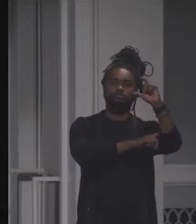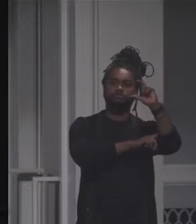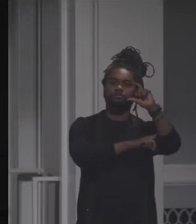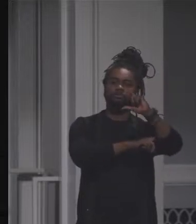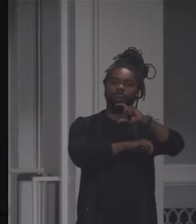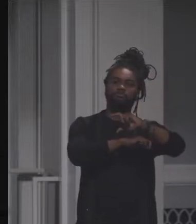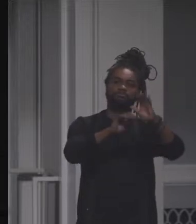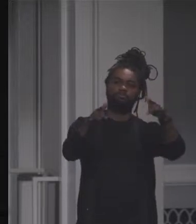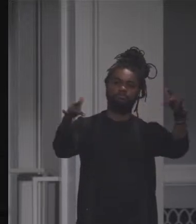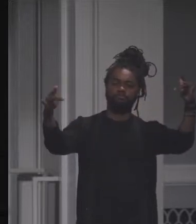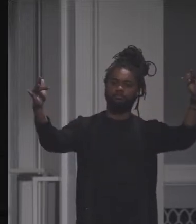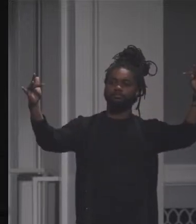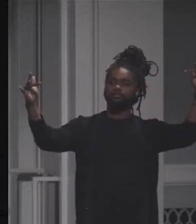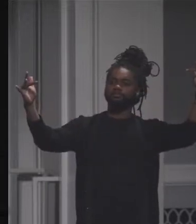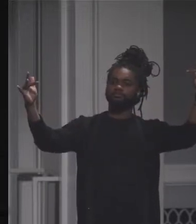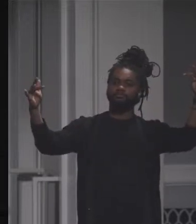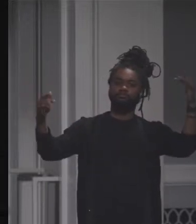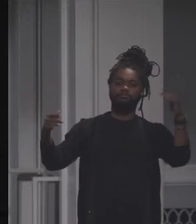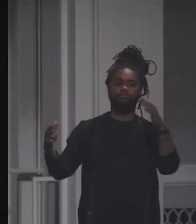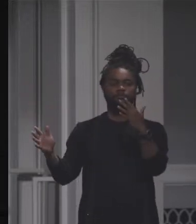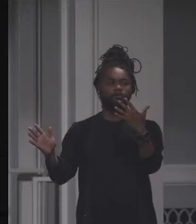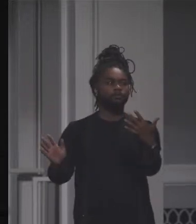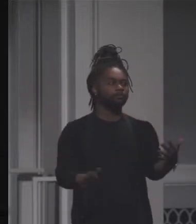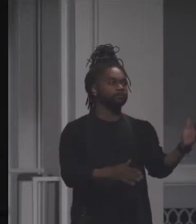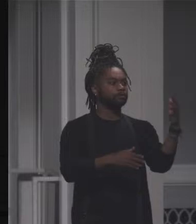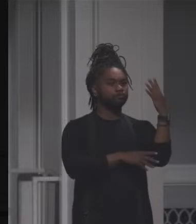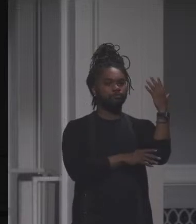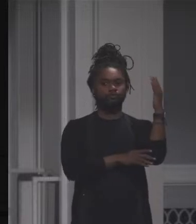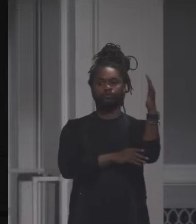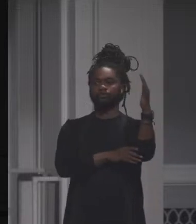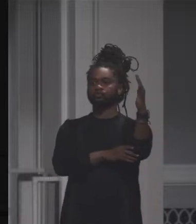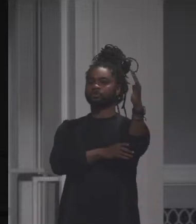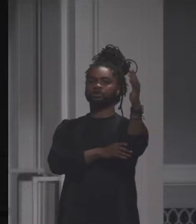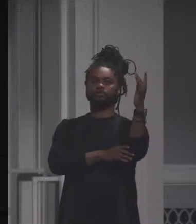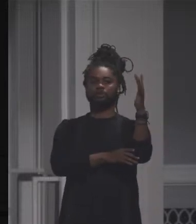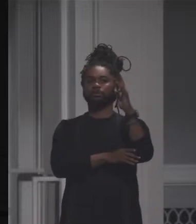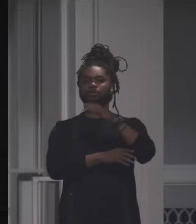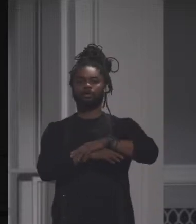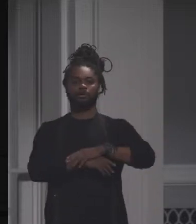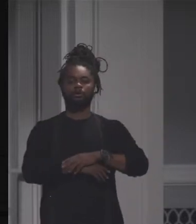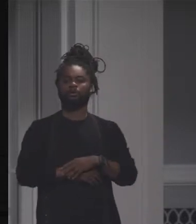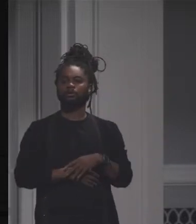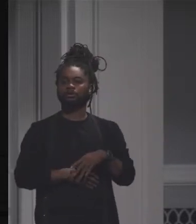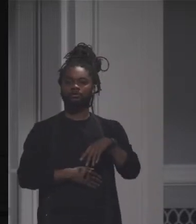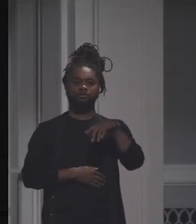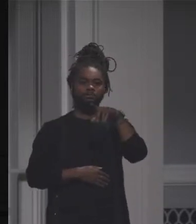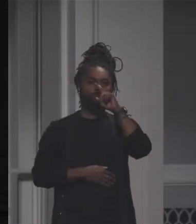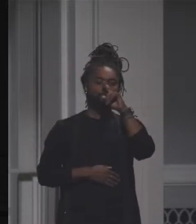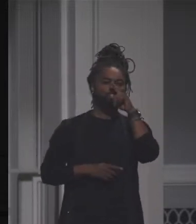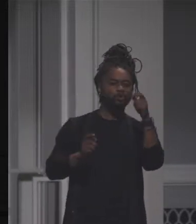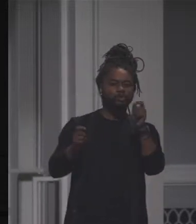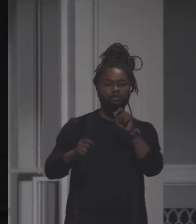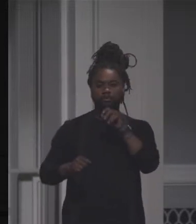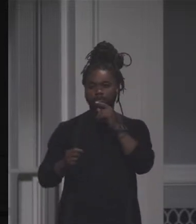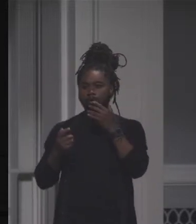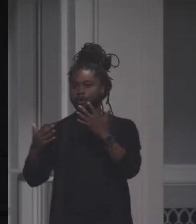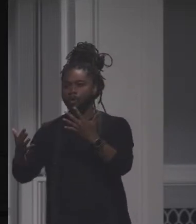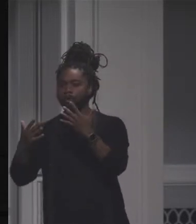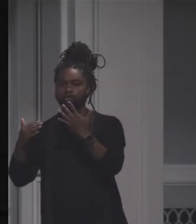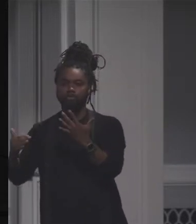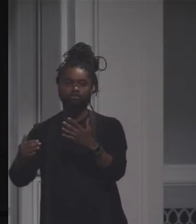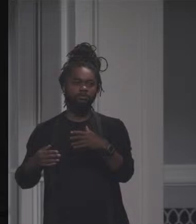listening to the wind in the elms rushing away from the day, to the jackdaws changing their calls from